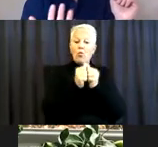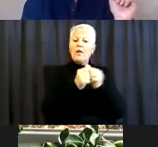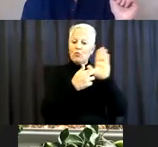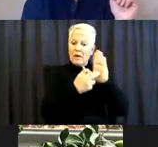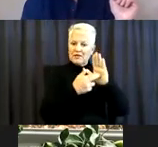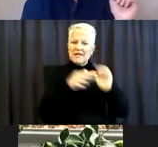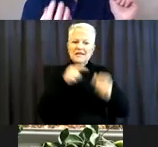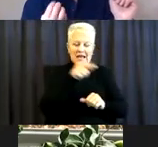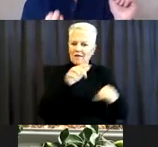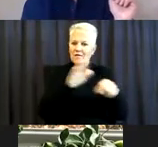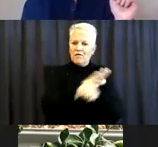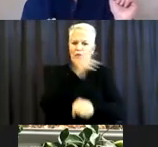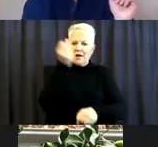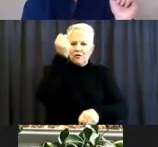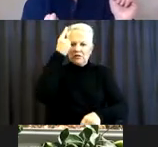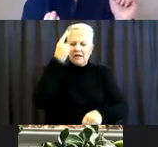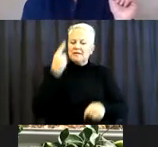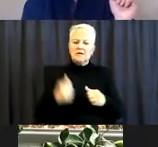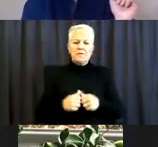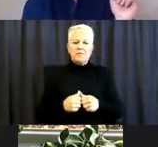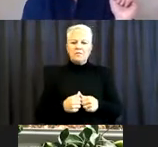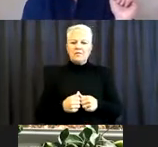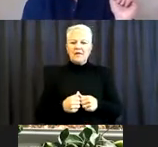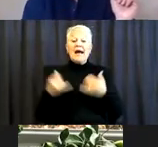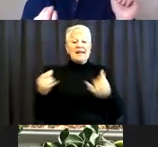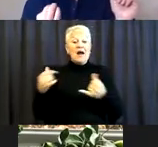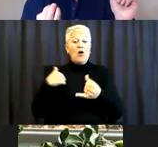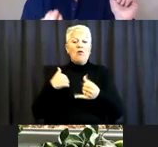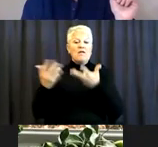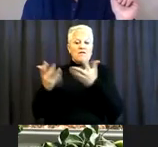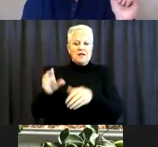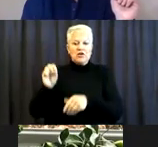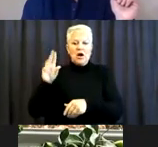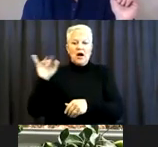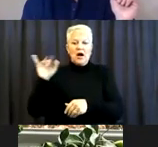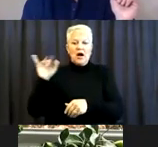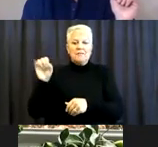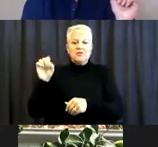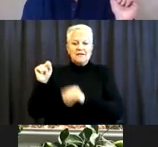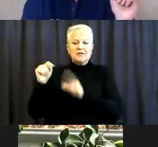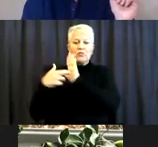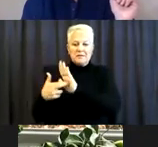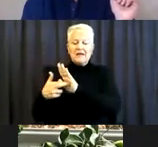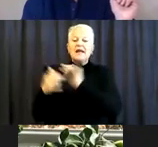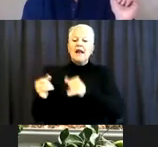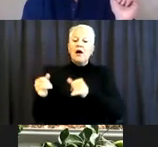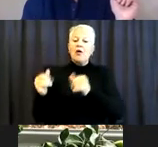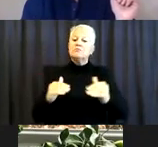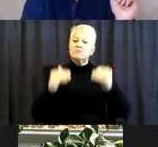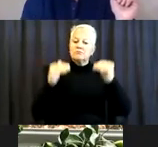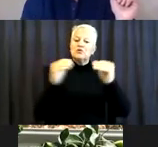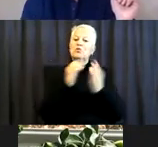understands on them. So we are past the whole object representation and we are to the parts of the